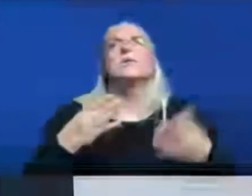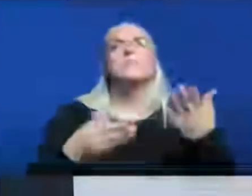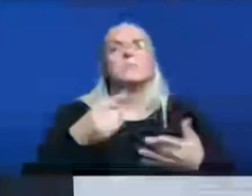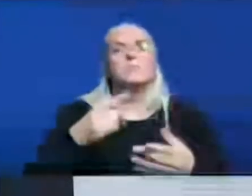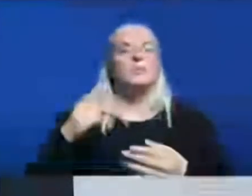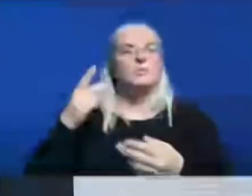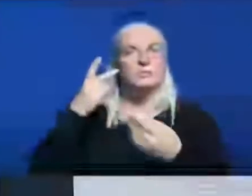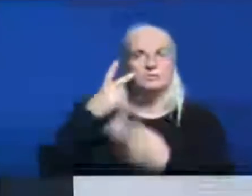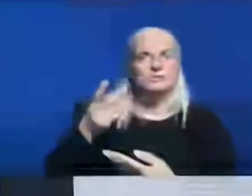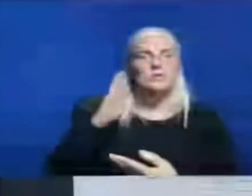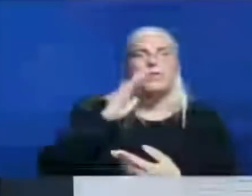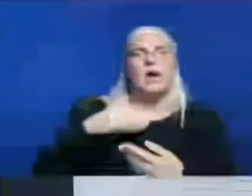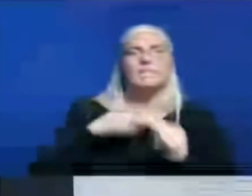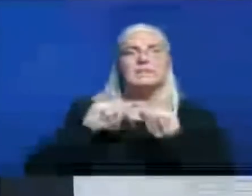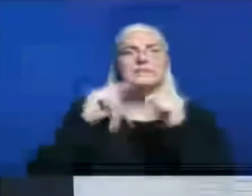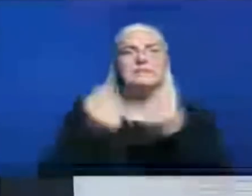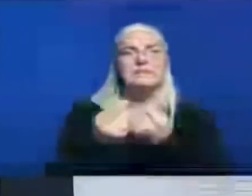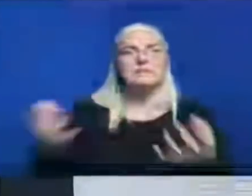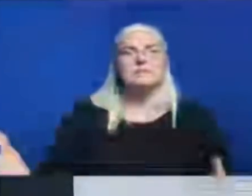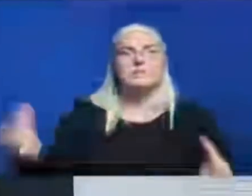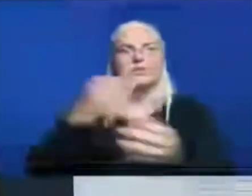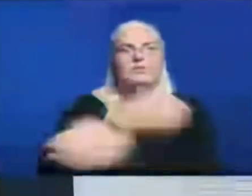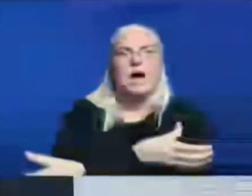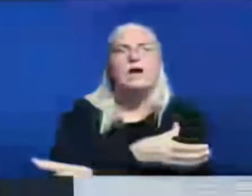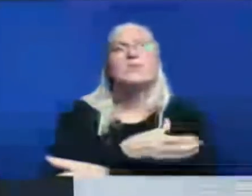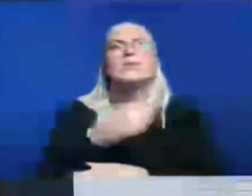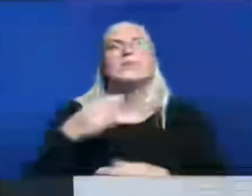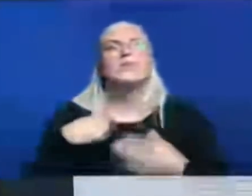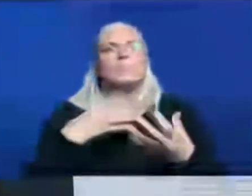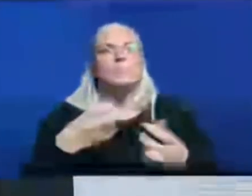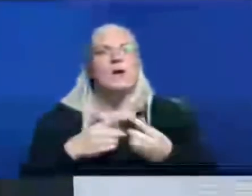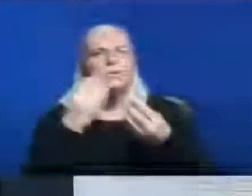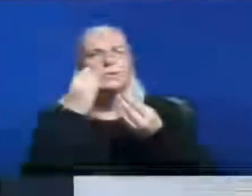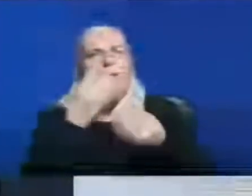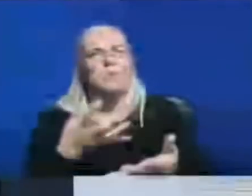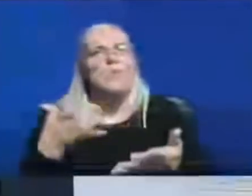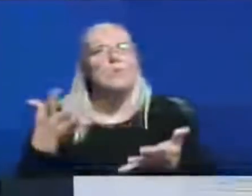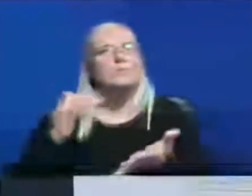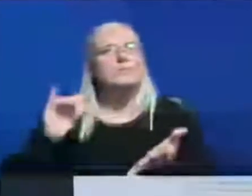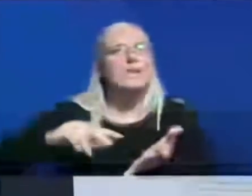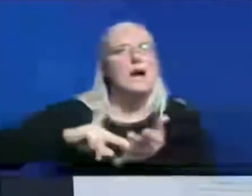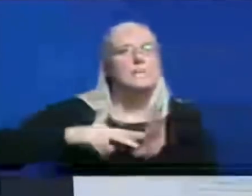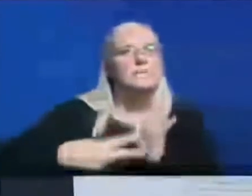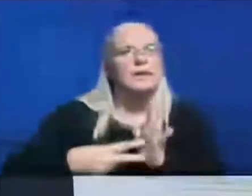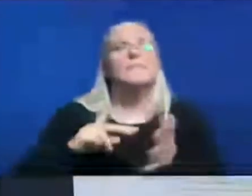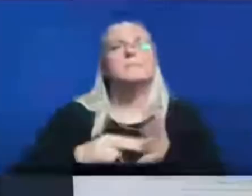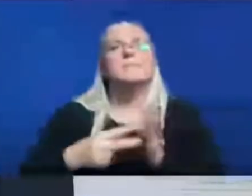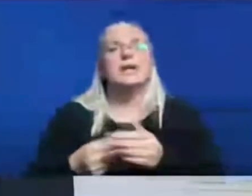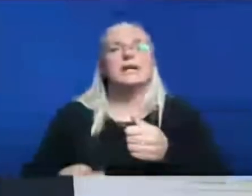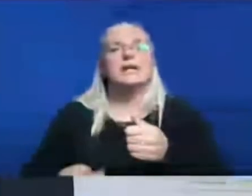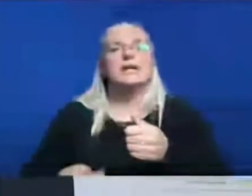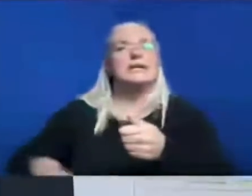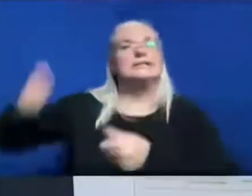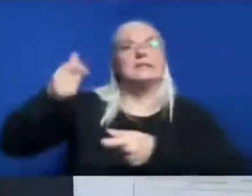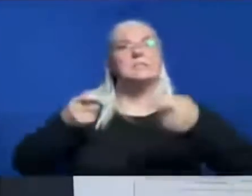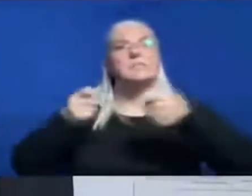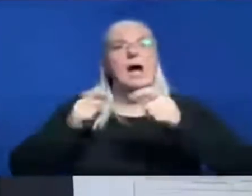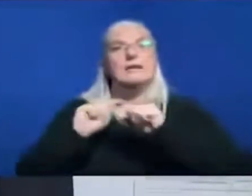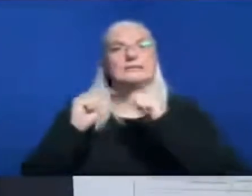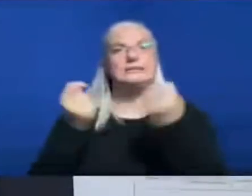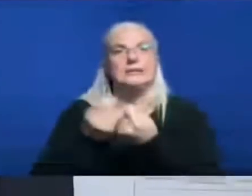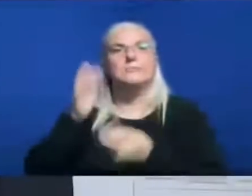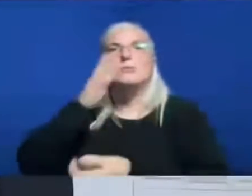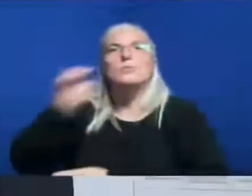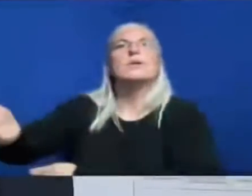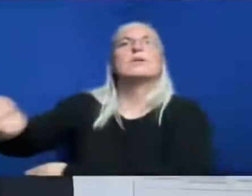know that that's the incident management team. We're having a transition both on the West Zone and on the